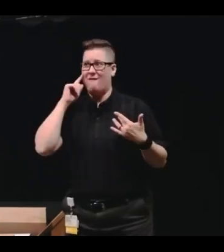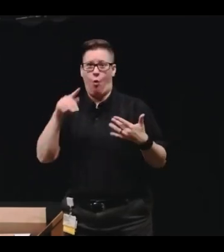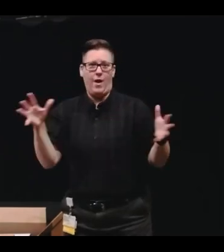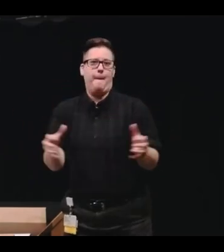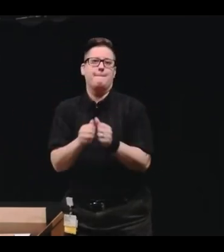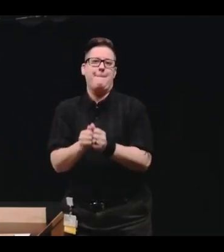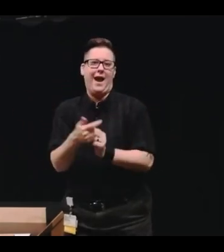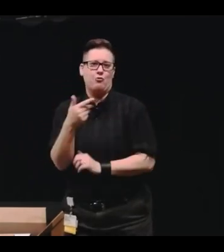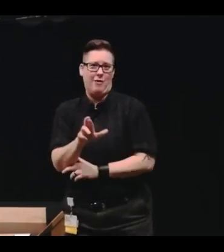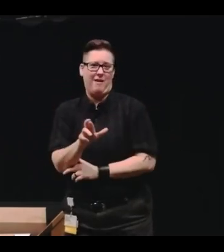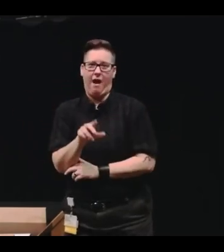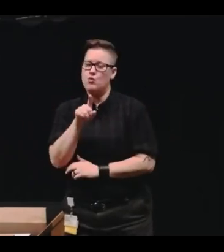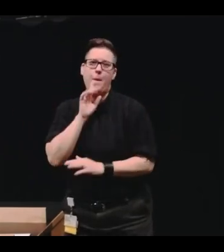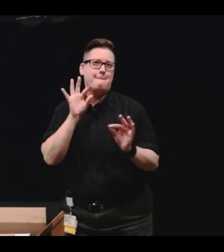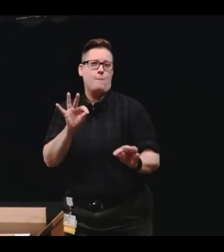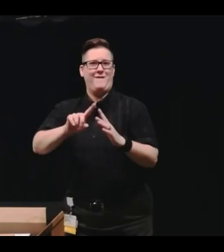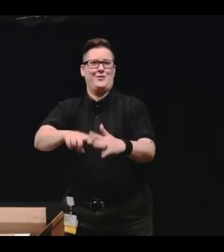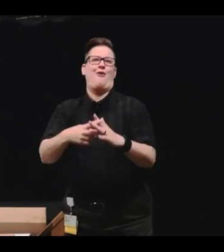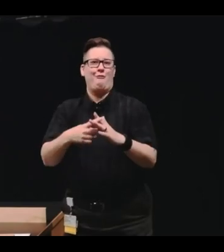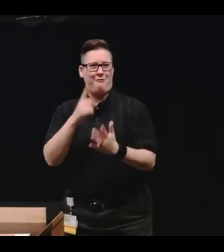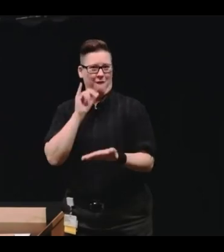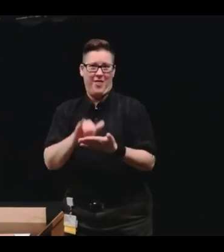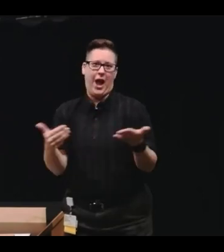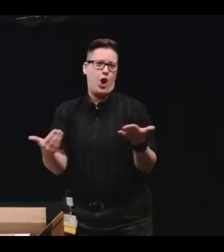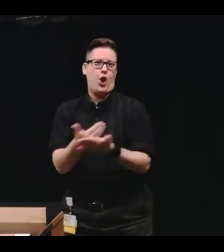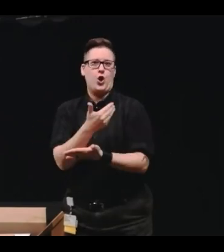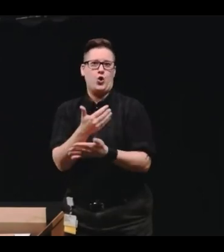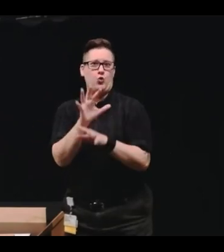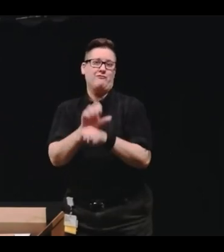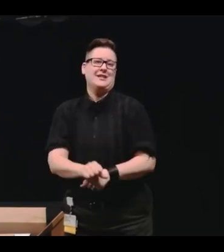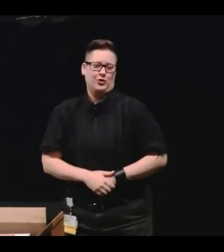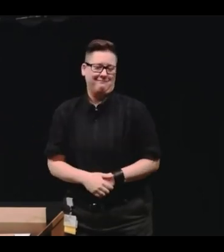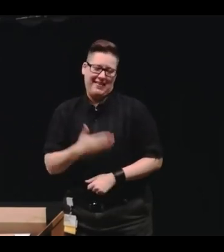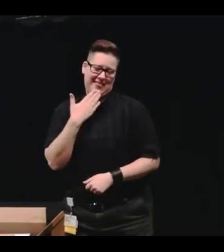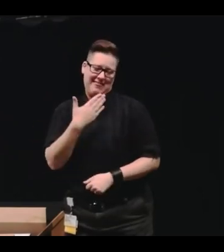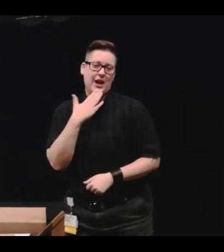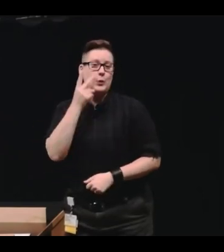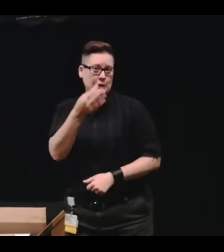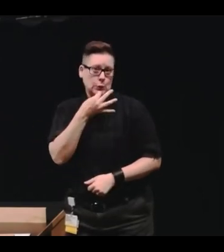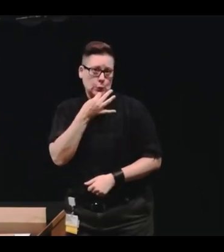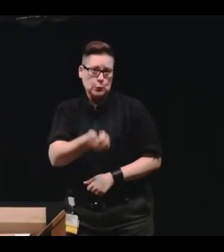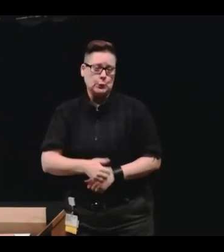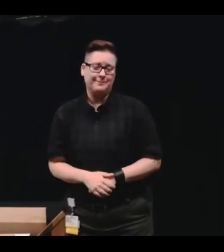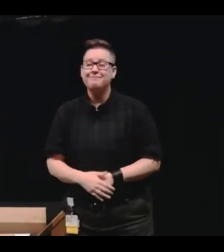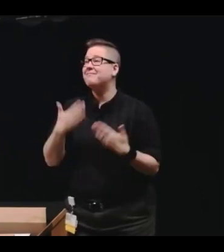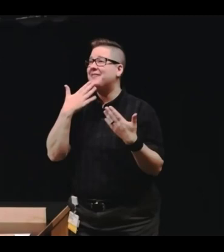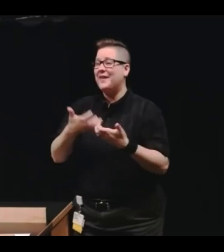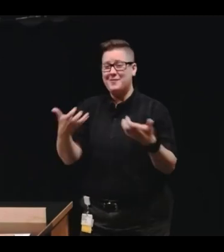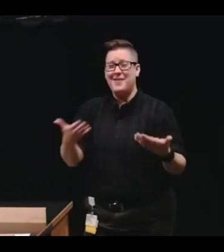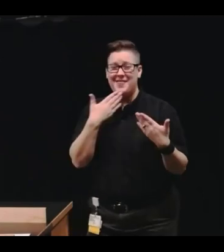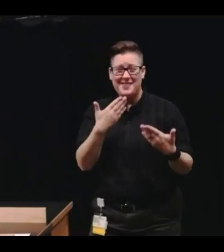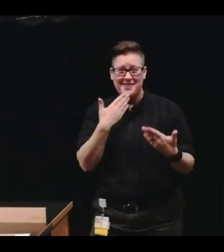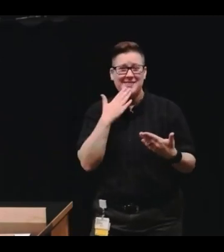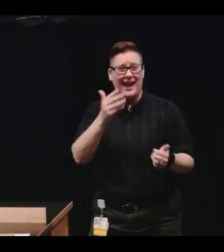Grand Rounds, and you're the perfect start to that new tradition we have. So thank you, Dr. Perez, and we'll be seeing you soon. Thank